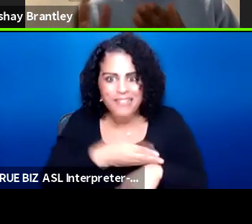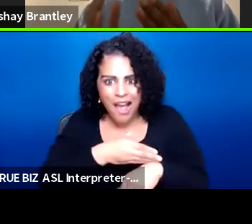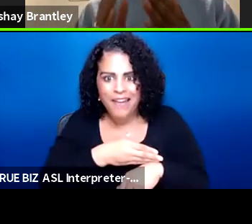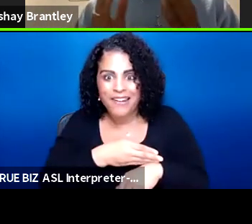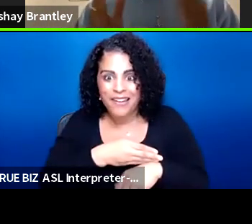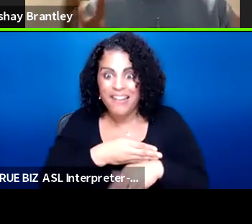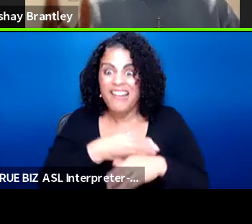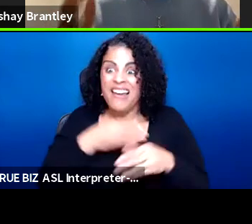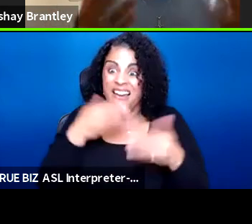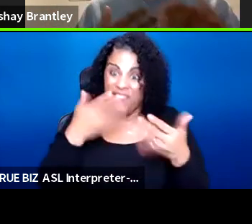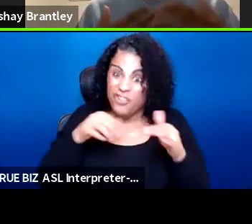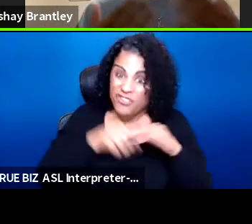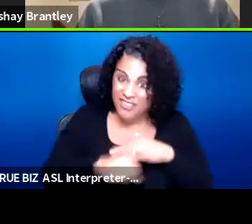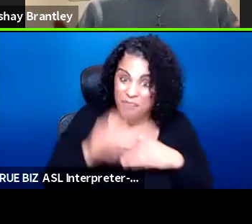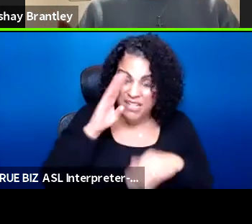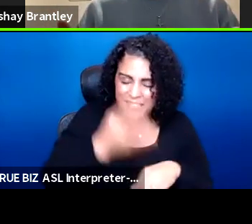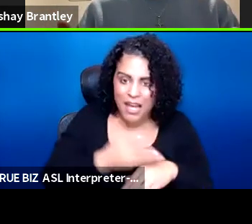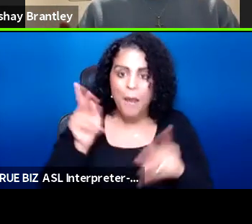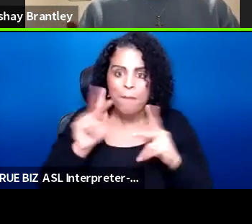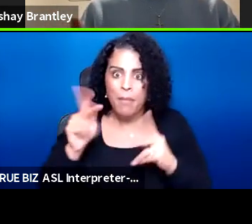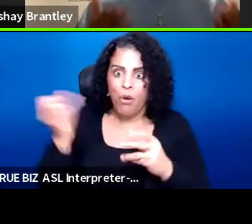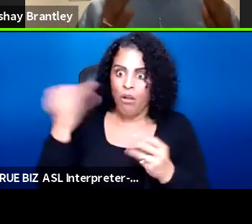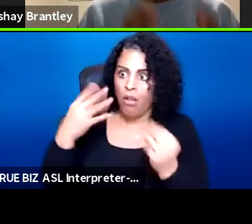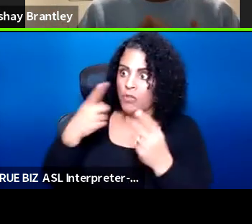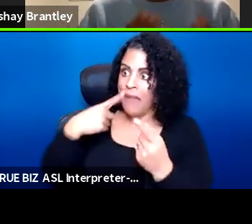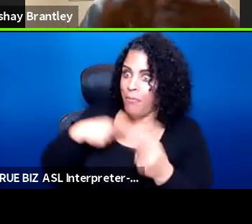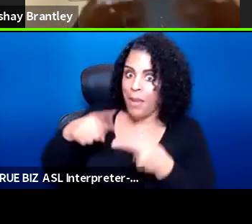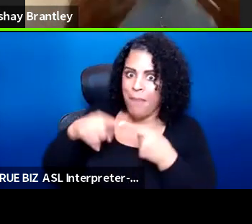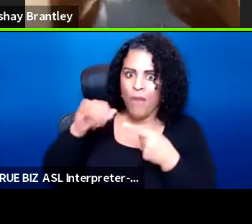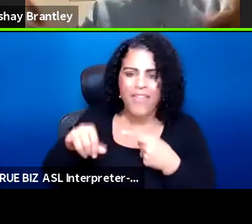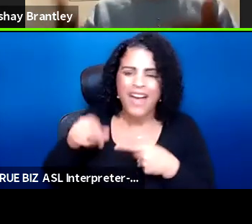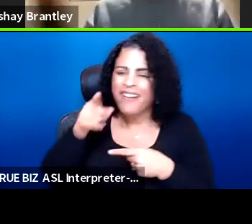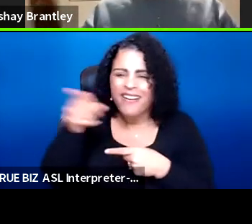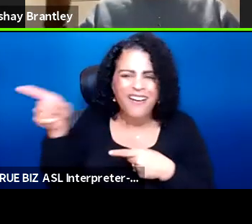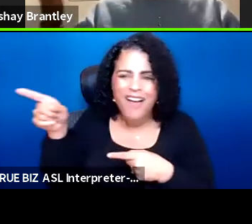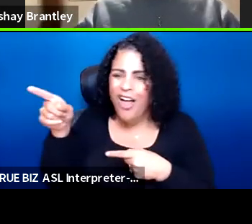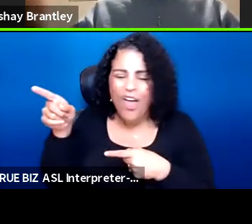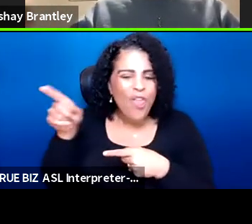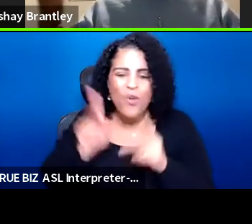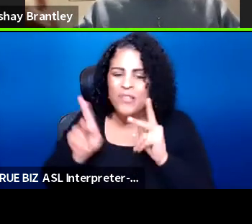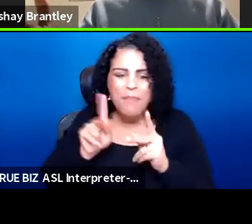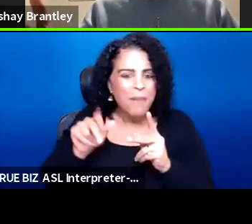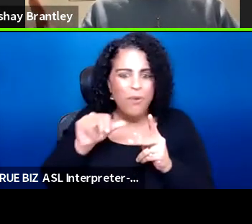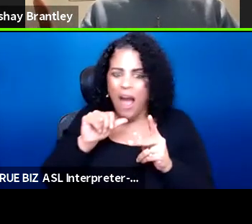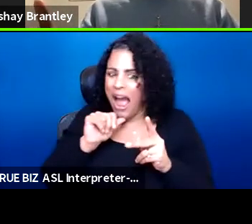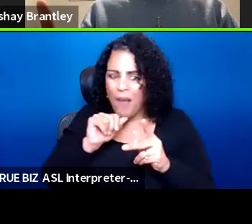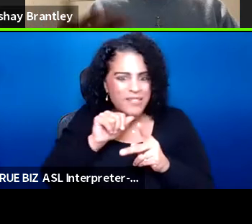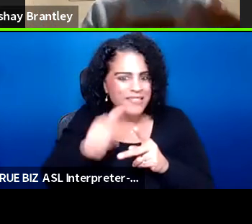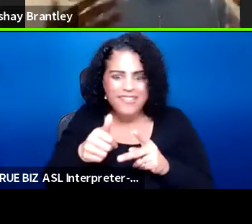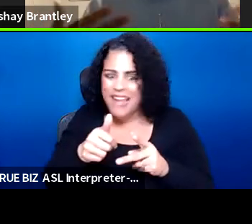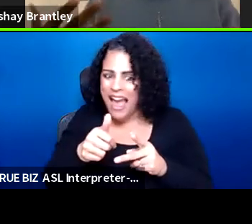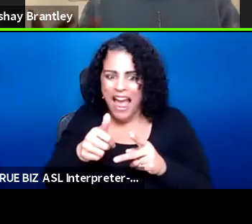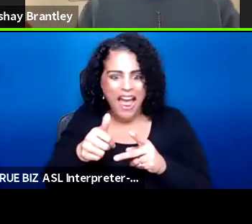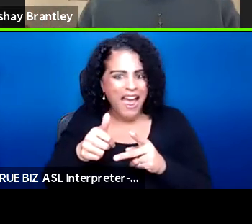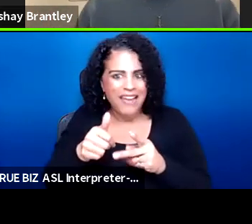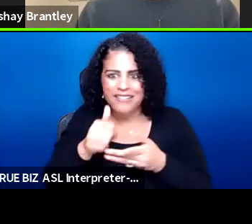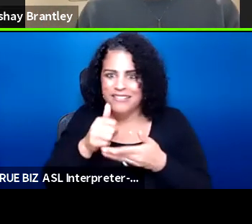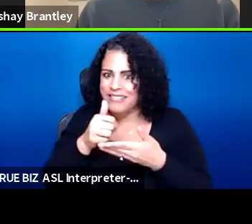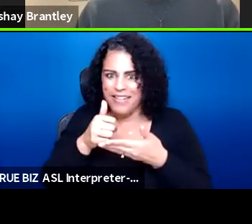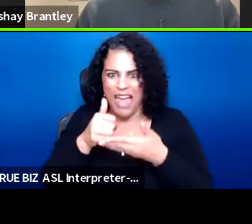son, and the people that were providing it to me were not the people I was serving at this elitist table, you know, for most of